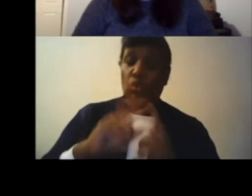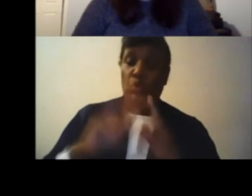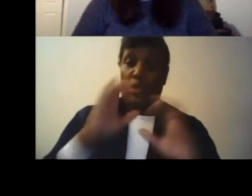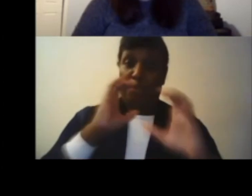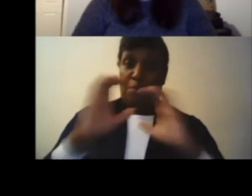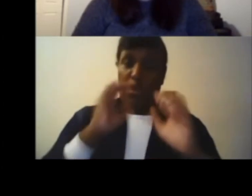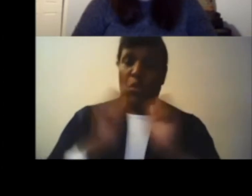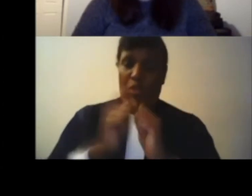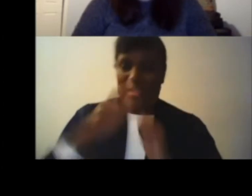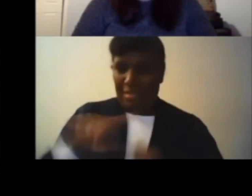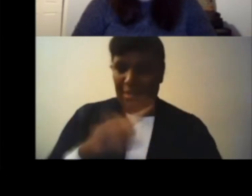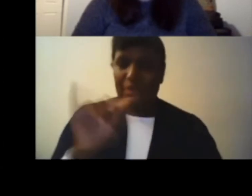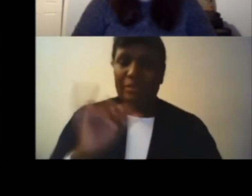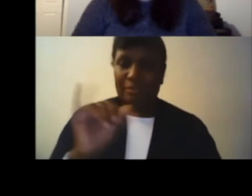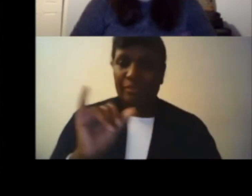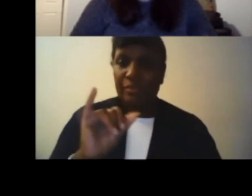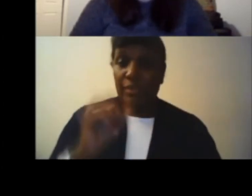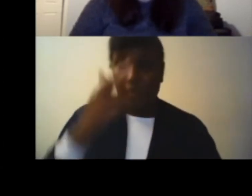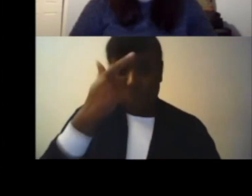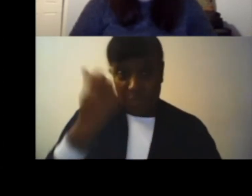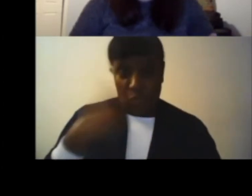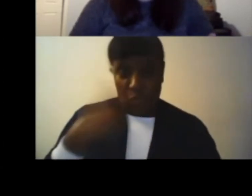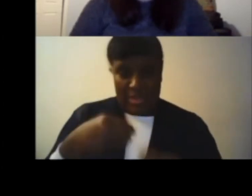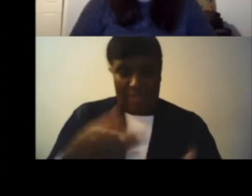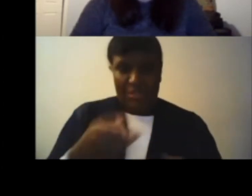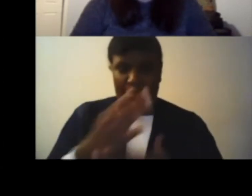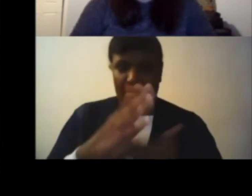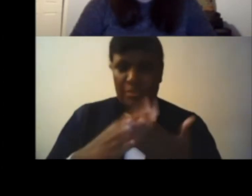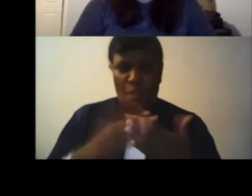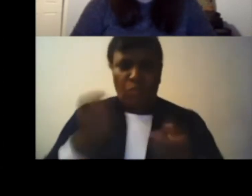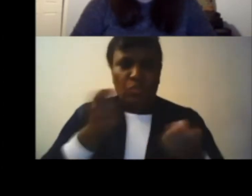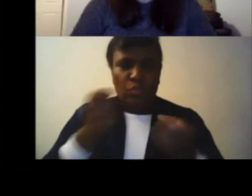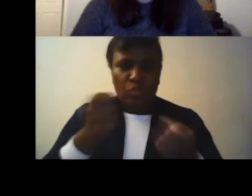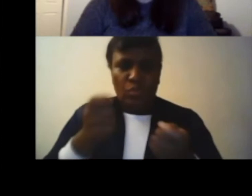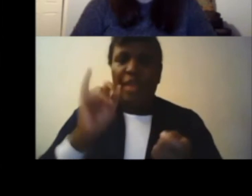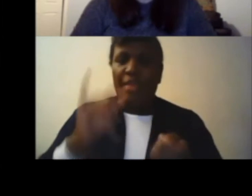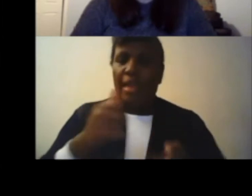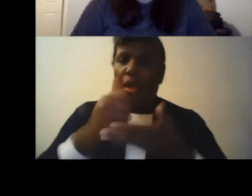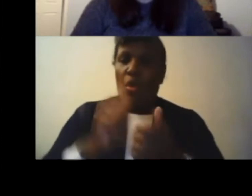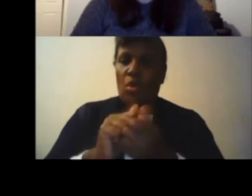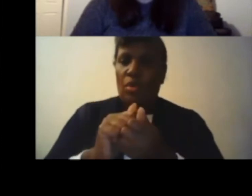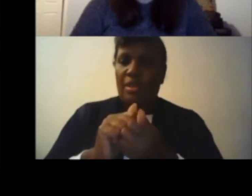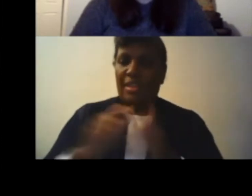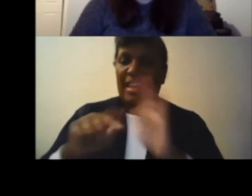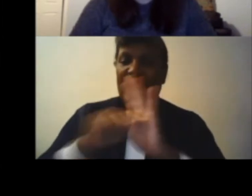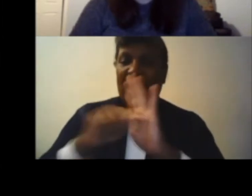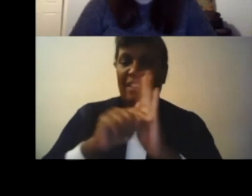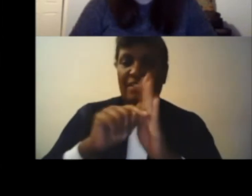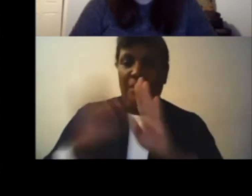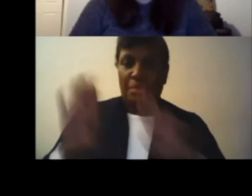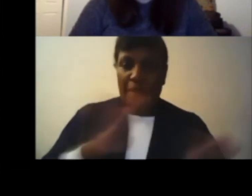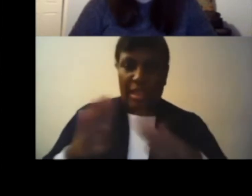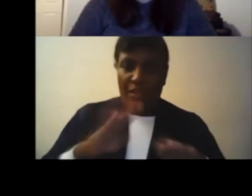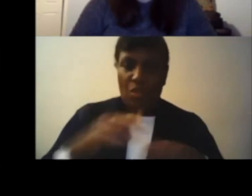again, we are giving some level of control. This helps with some of those negative behaviors that we often see at transition